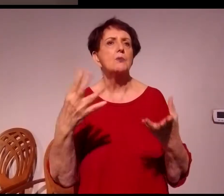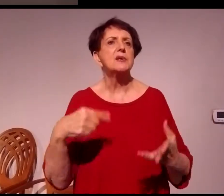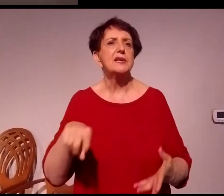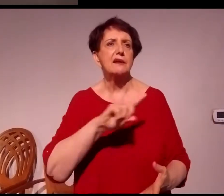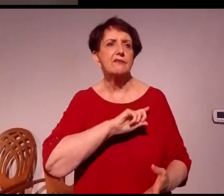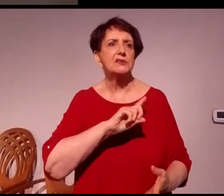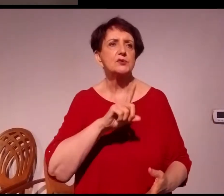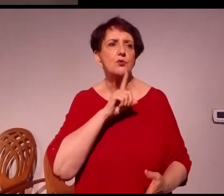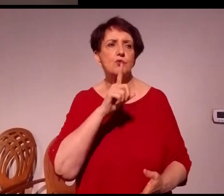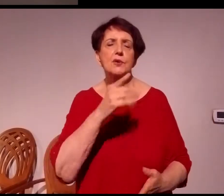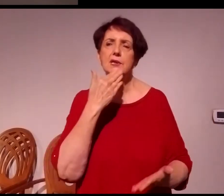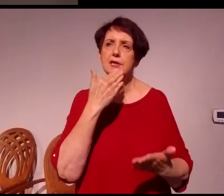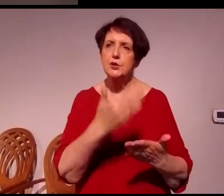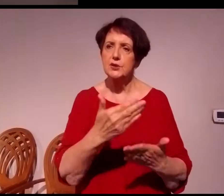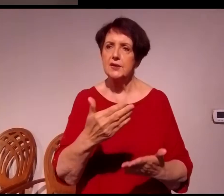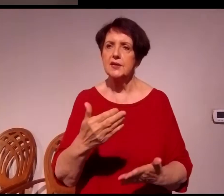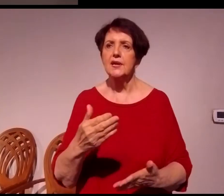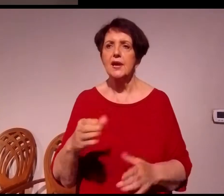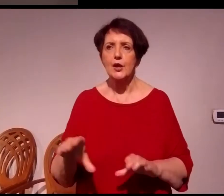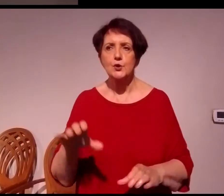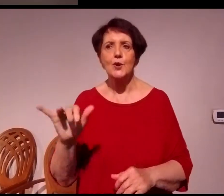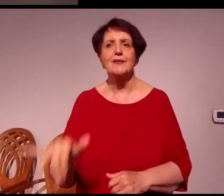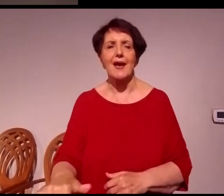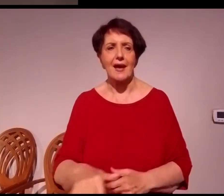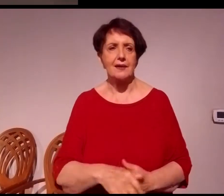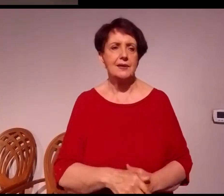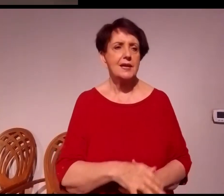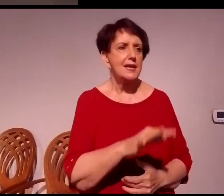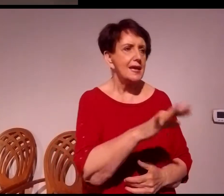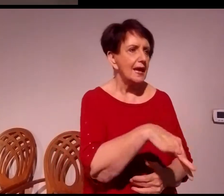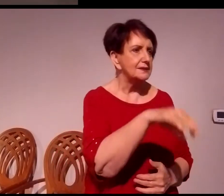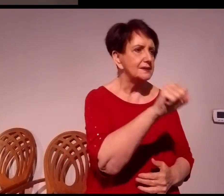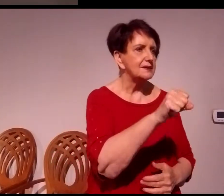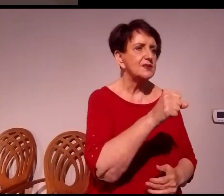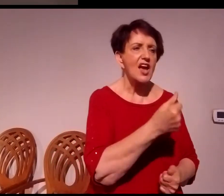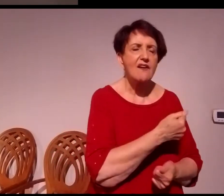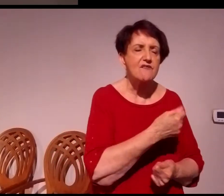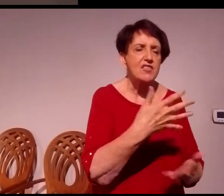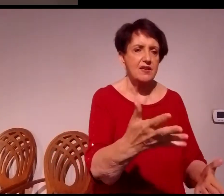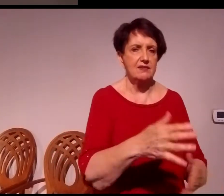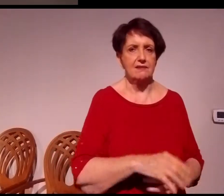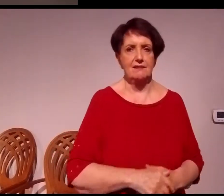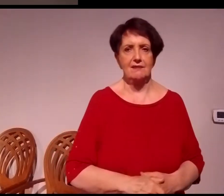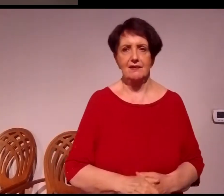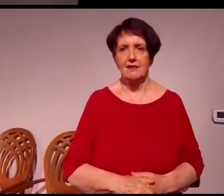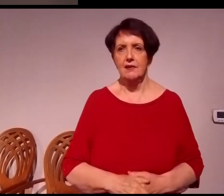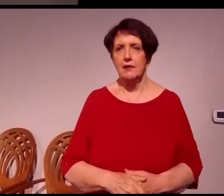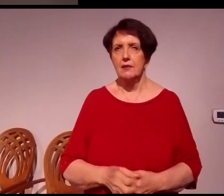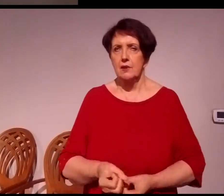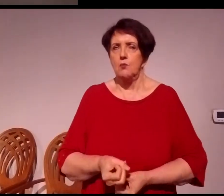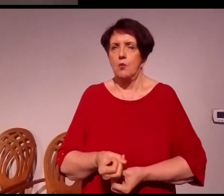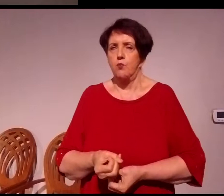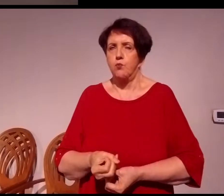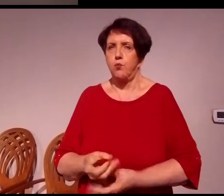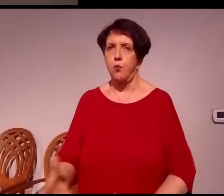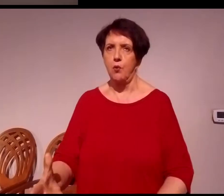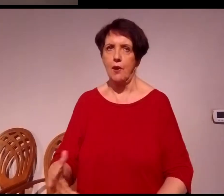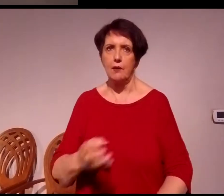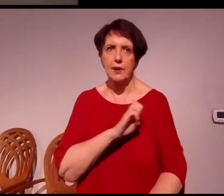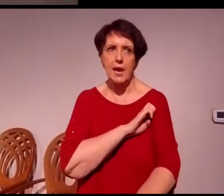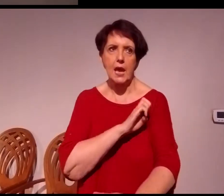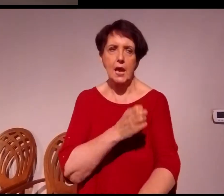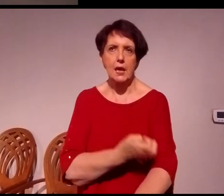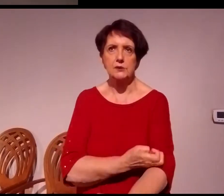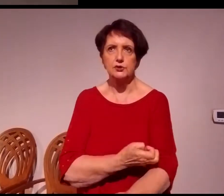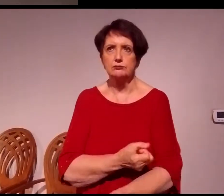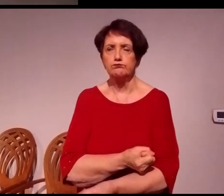really good at doing that. Yes to everything. And then we exhaust ourselves. We run out of energy. We